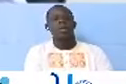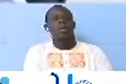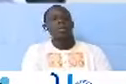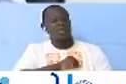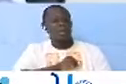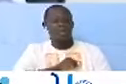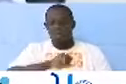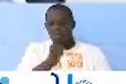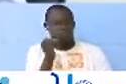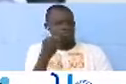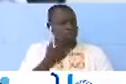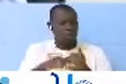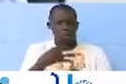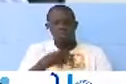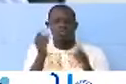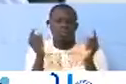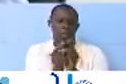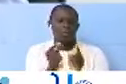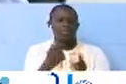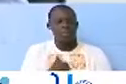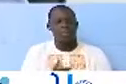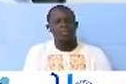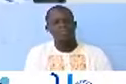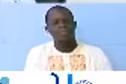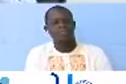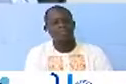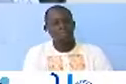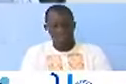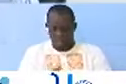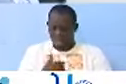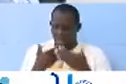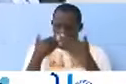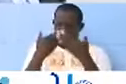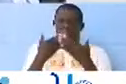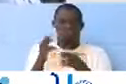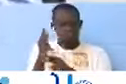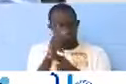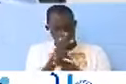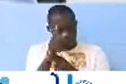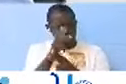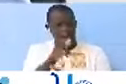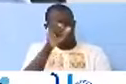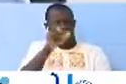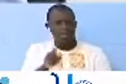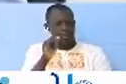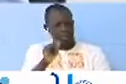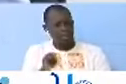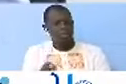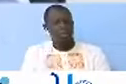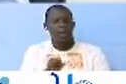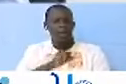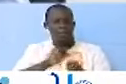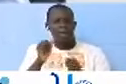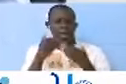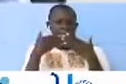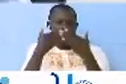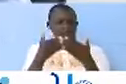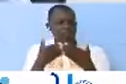He refused to see me that day. I told the Udli that. Tell him